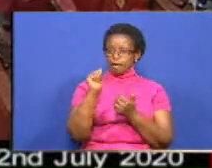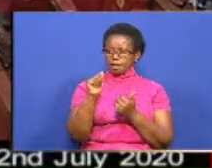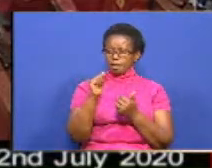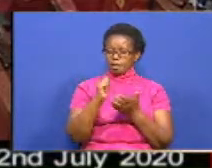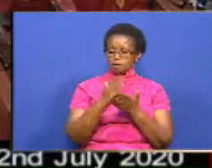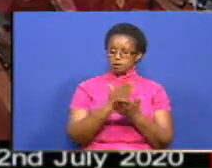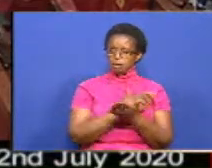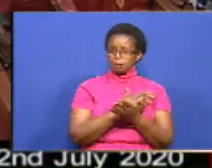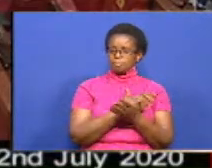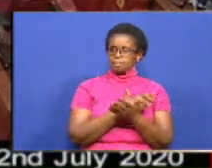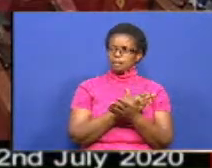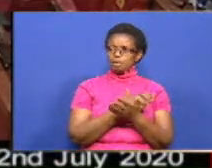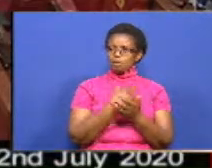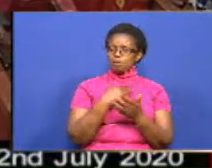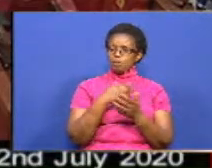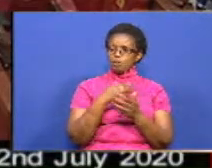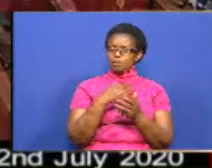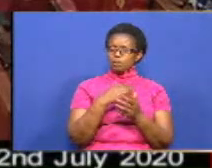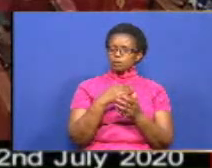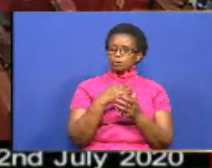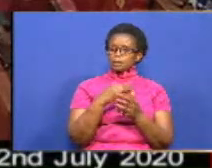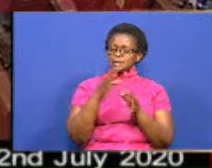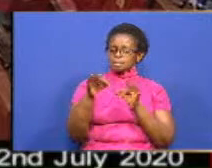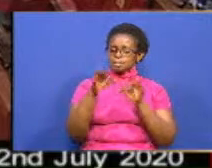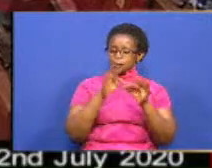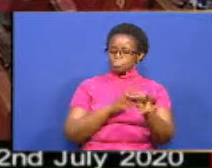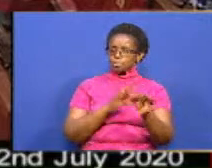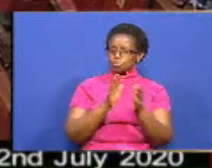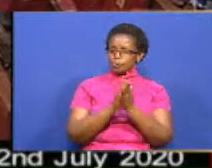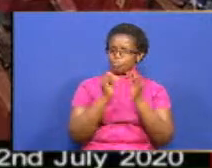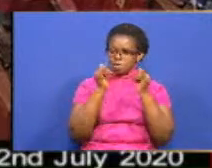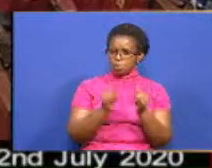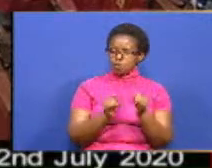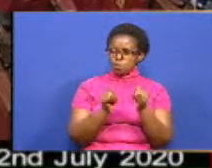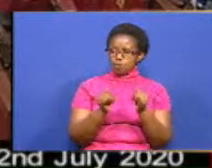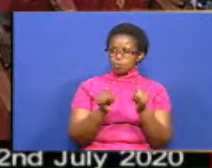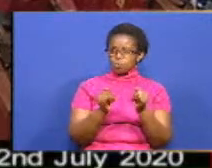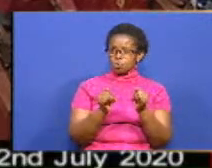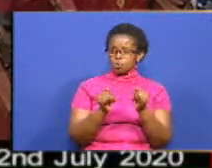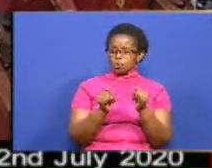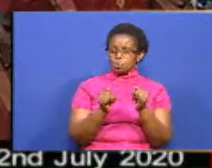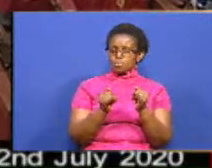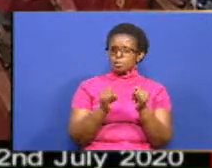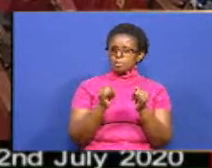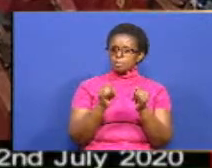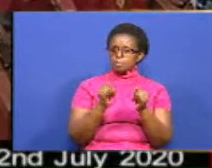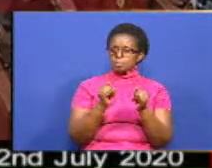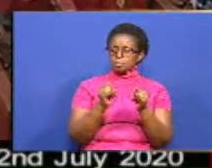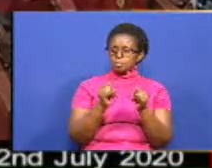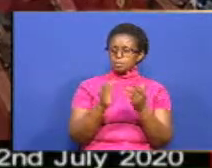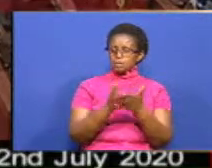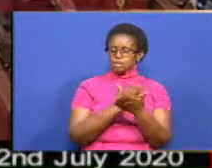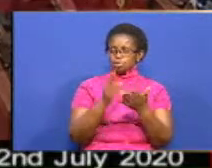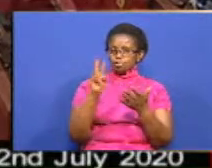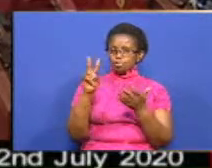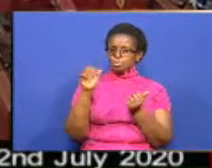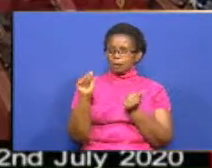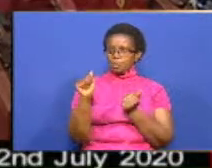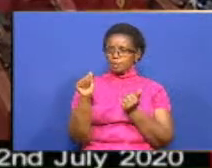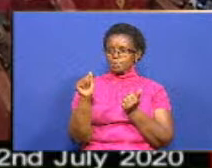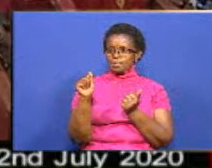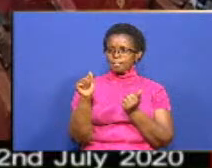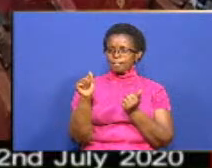be substituted, therefore, with the following new Section 2A